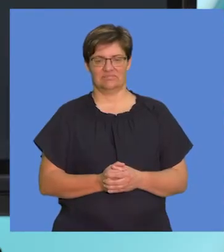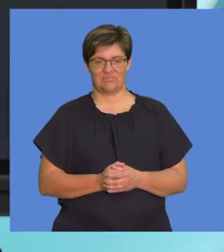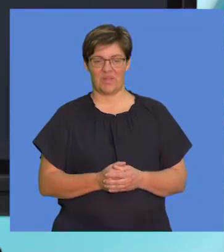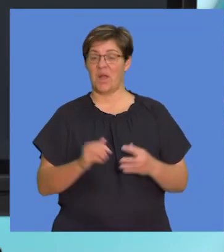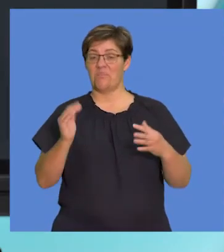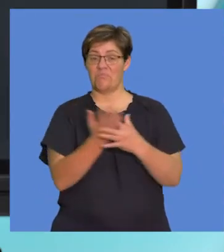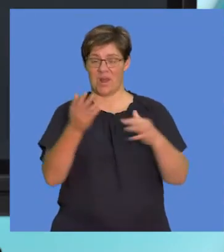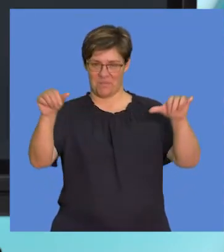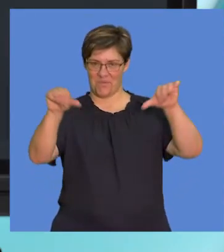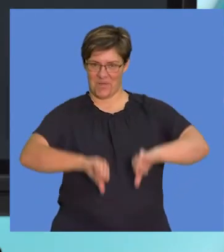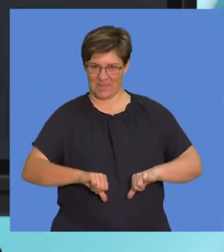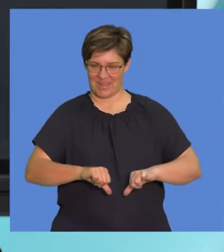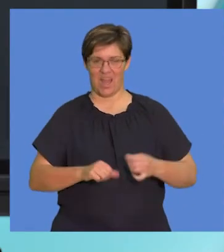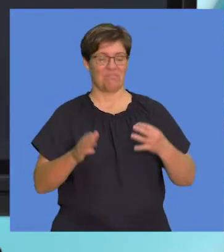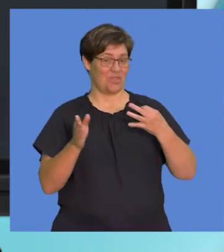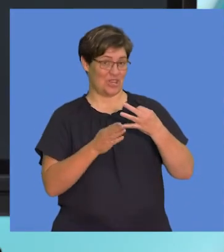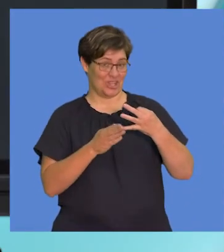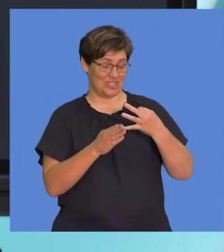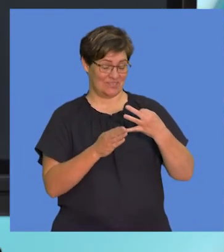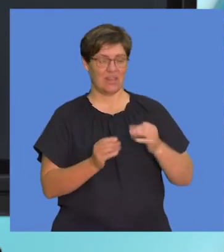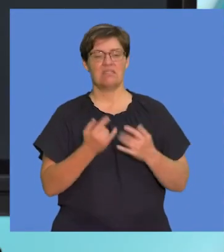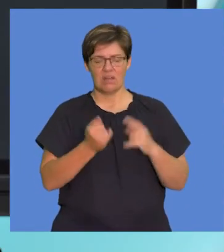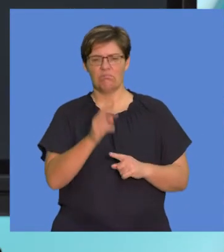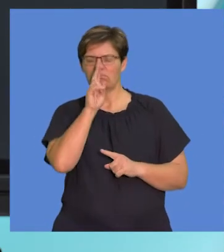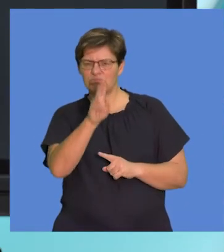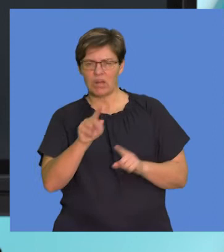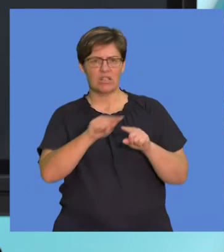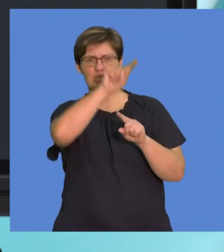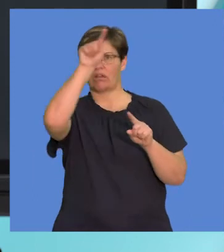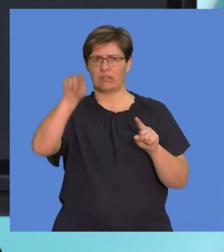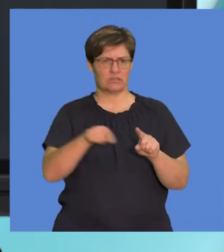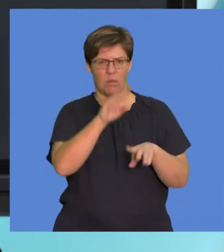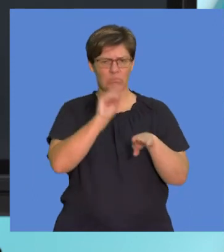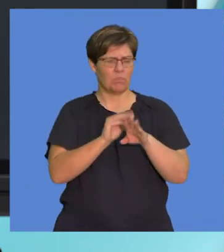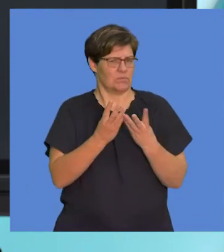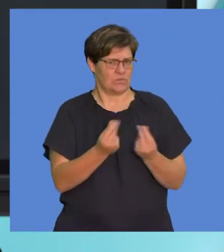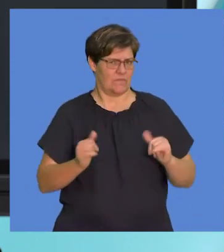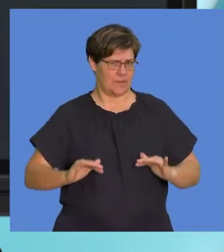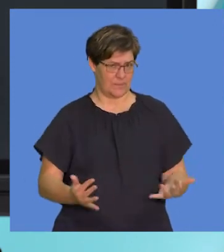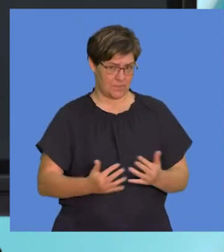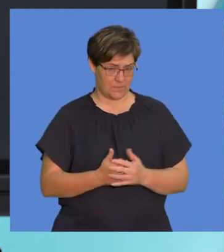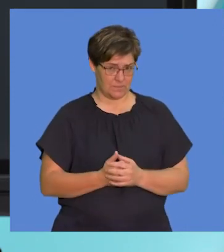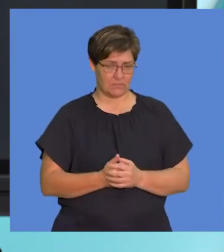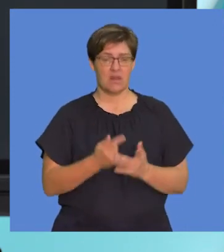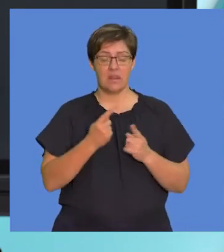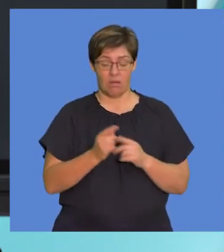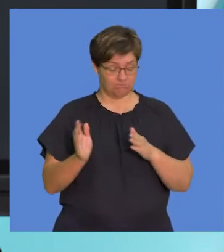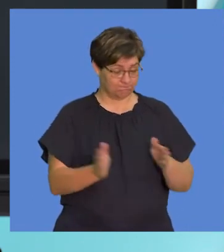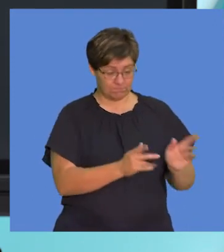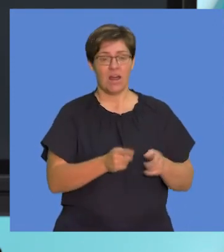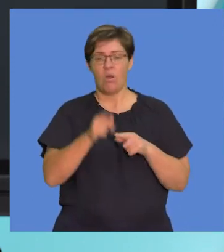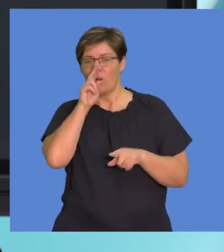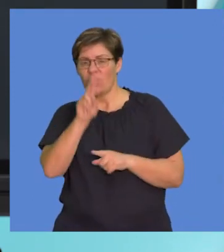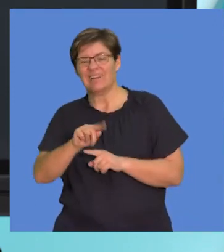Welcome back to our third and final segment. We're still looking at solving circuit problem. Now we want to focus our attention on another circuit that